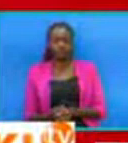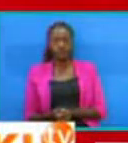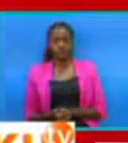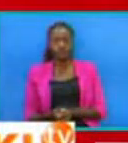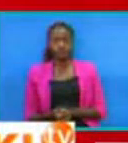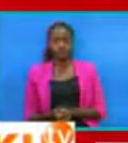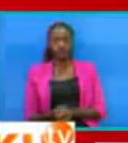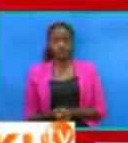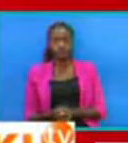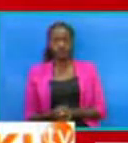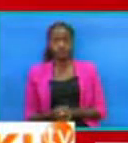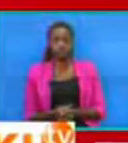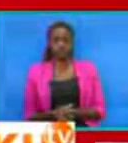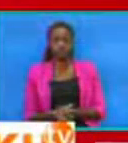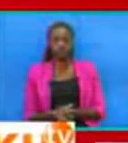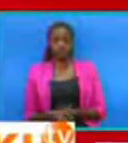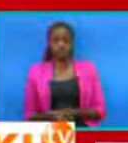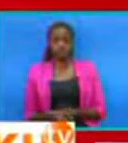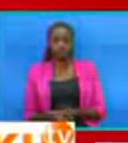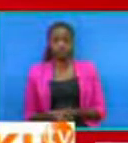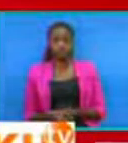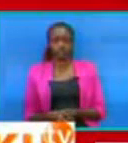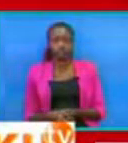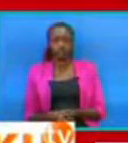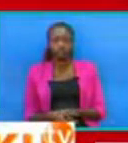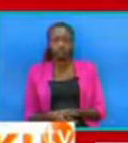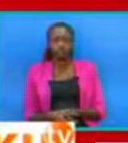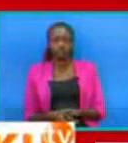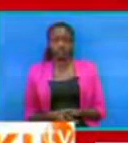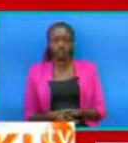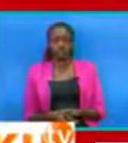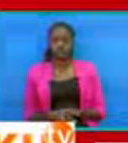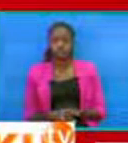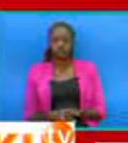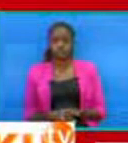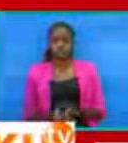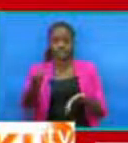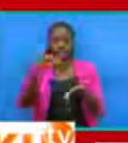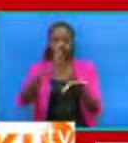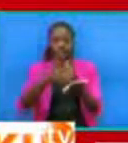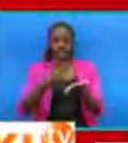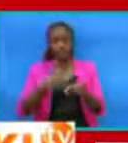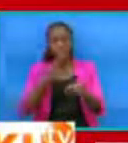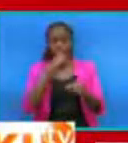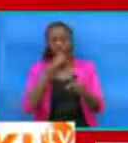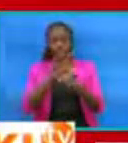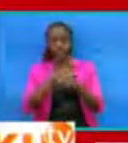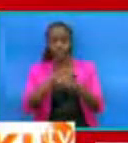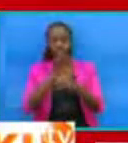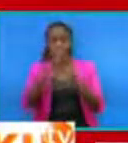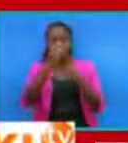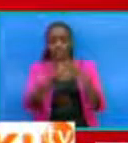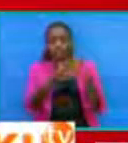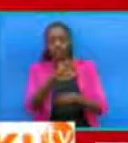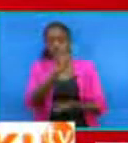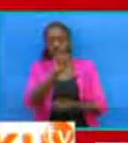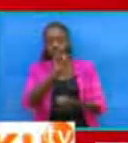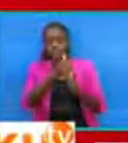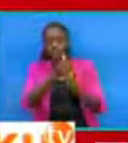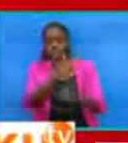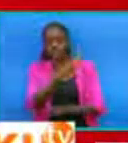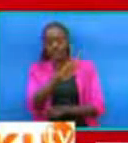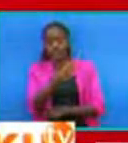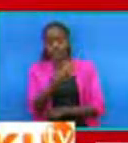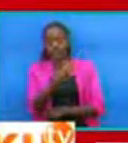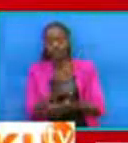Another? Yes, go ahead. Well, me again, and I promise this is the last question I'm asking.